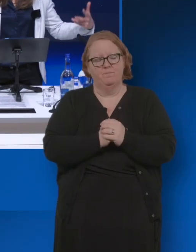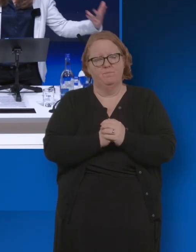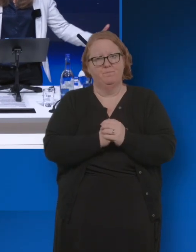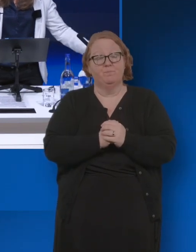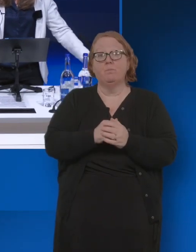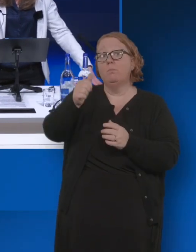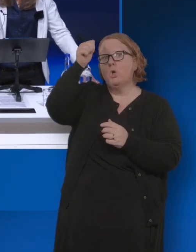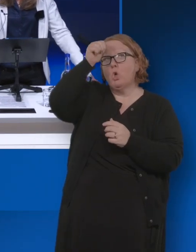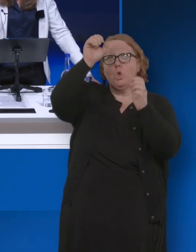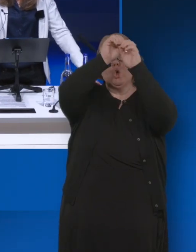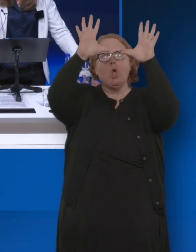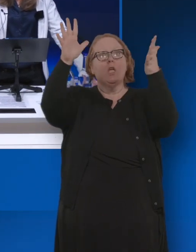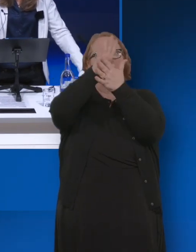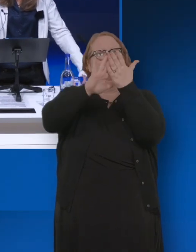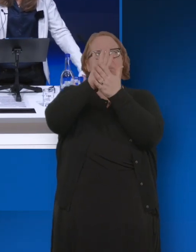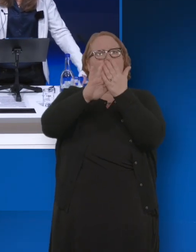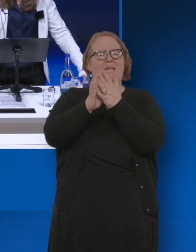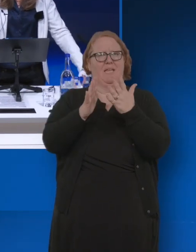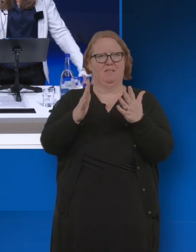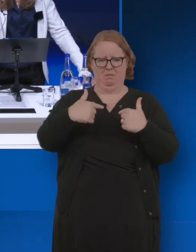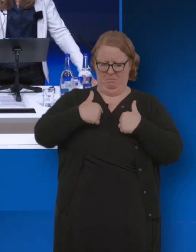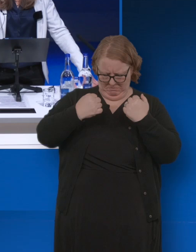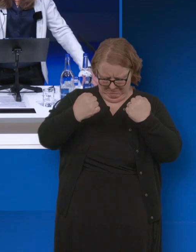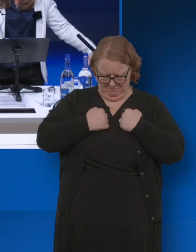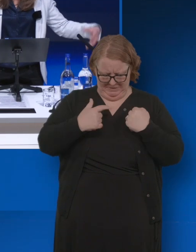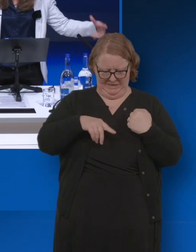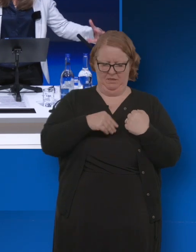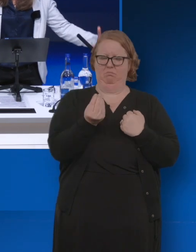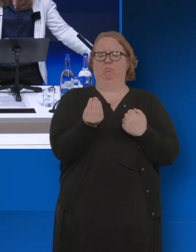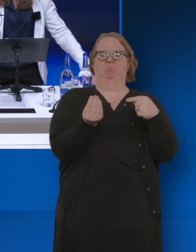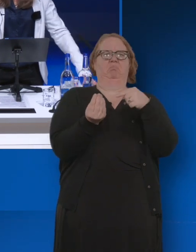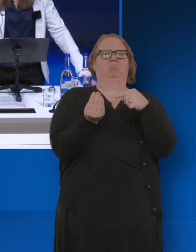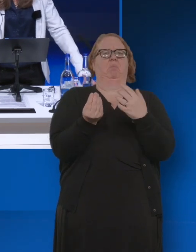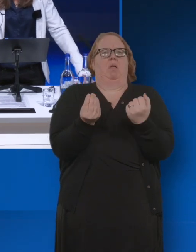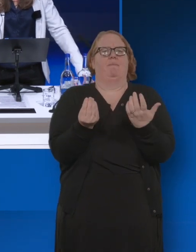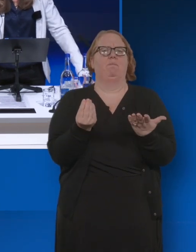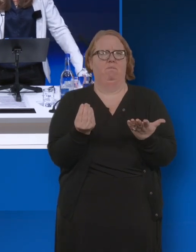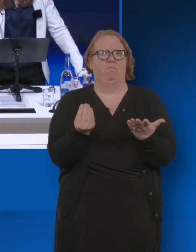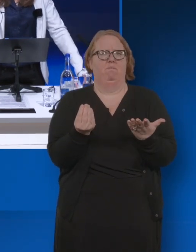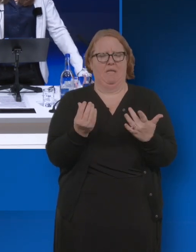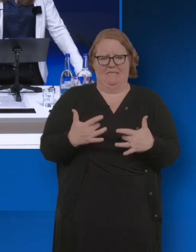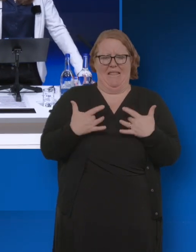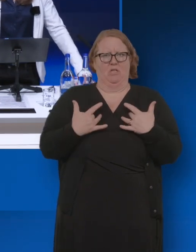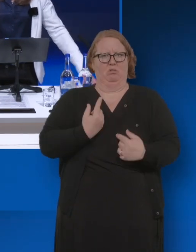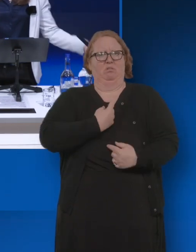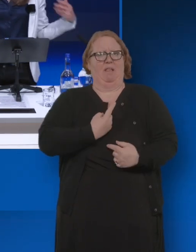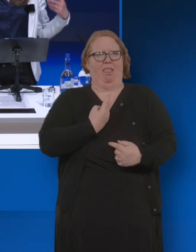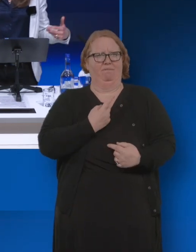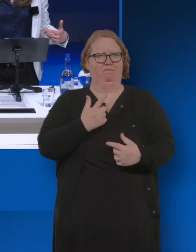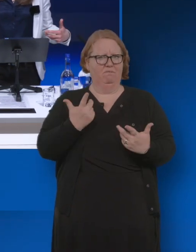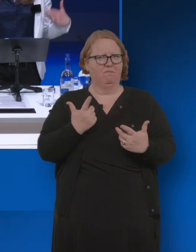Consciousness essentially being the fact that there's something that it is to be you. You have an inner self, a sense of self, if you